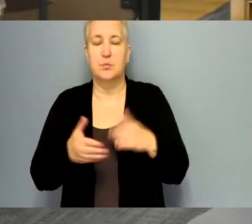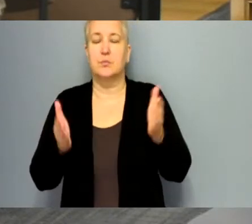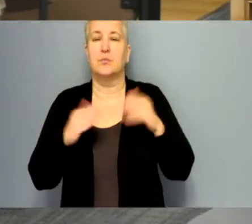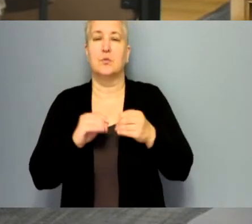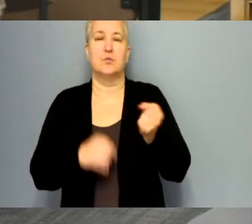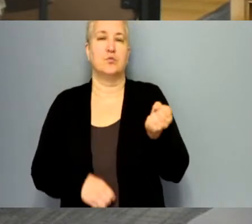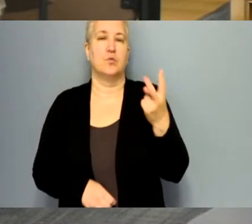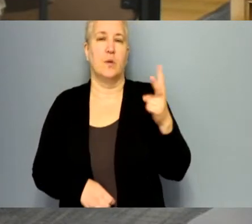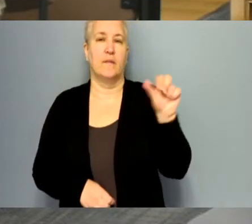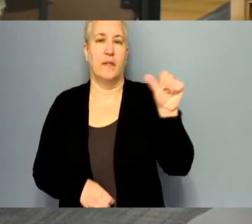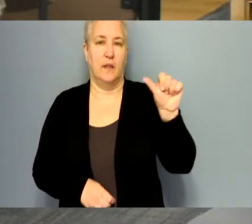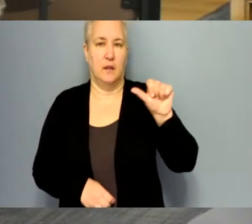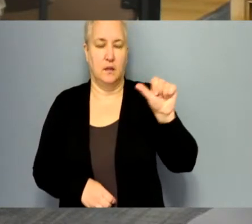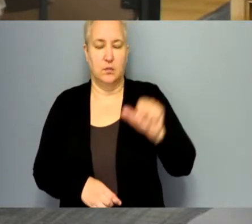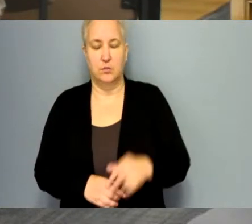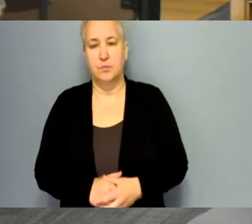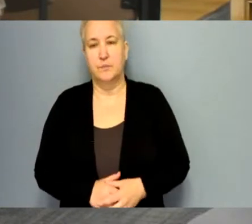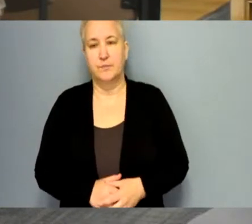12A,